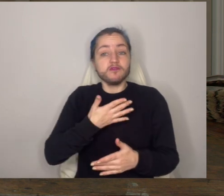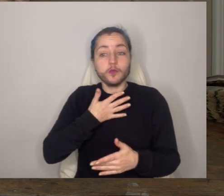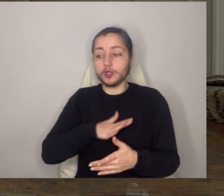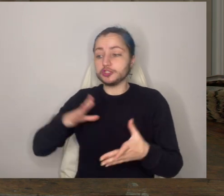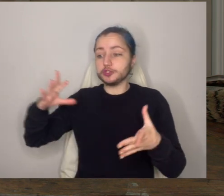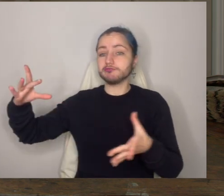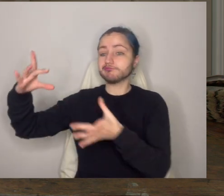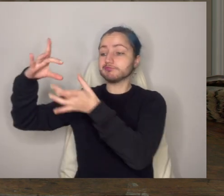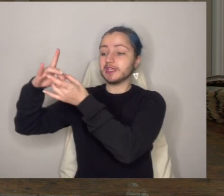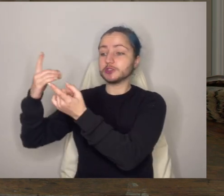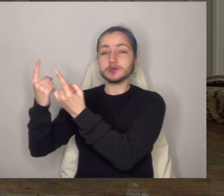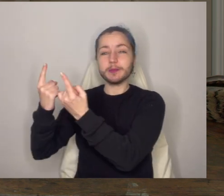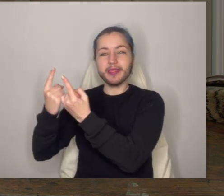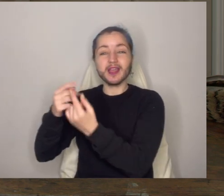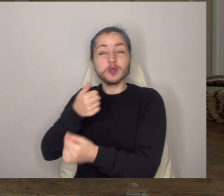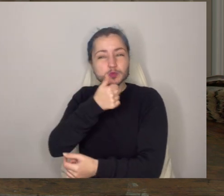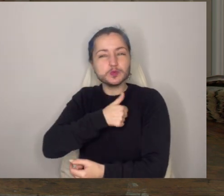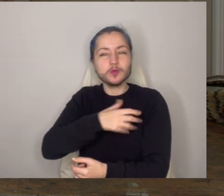Like this.